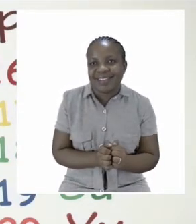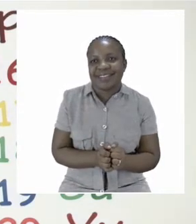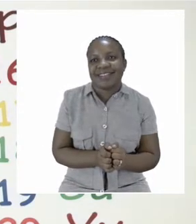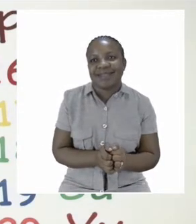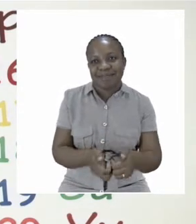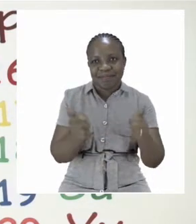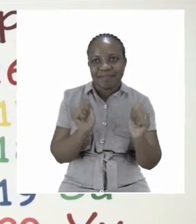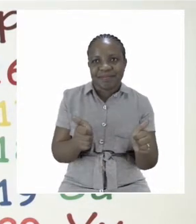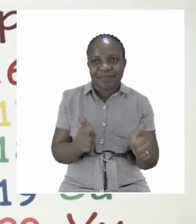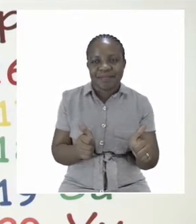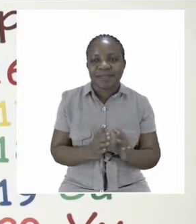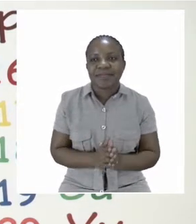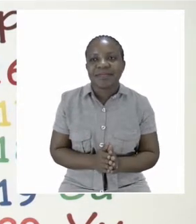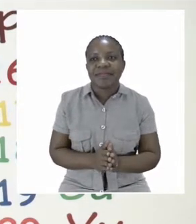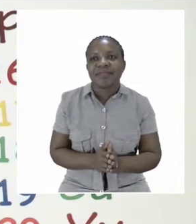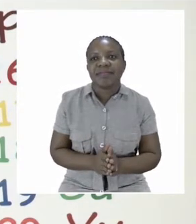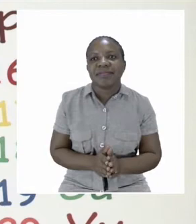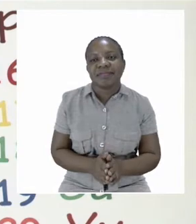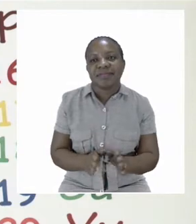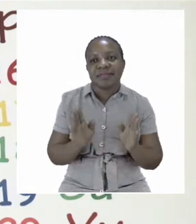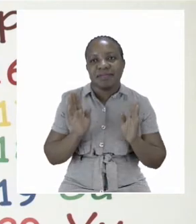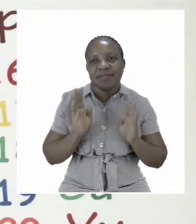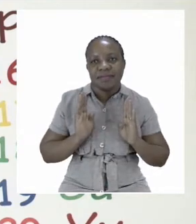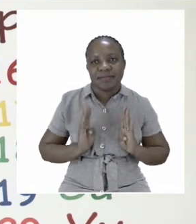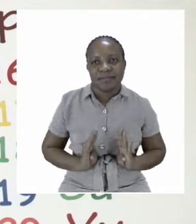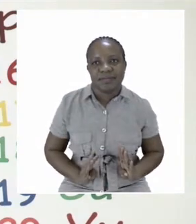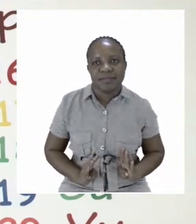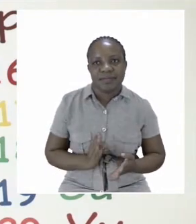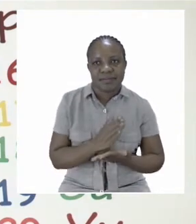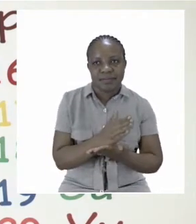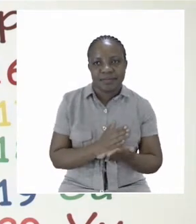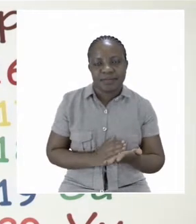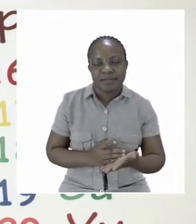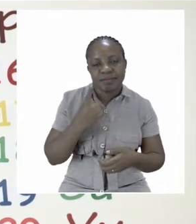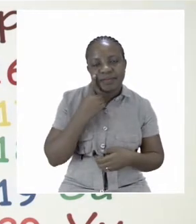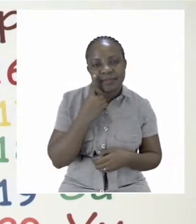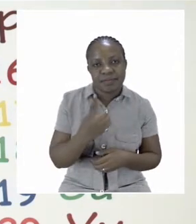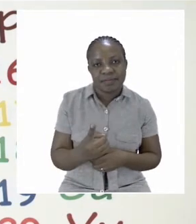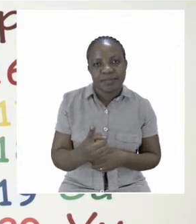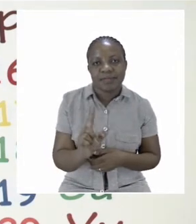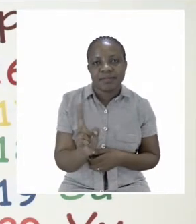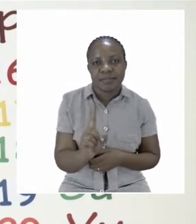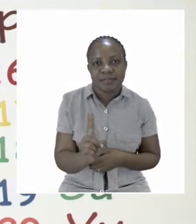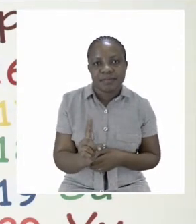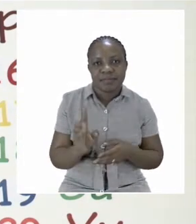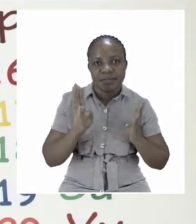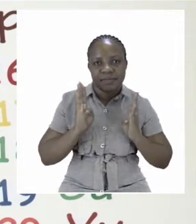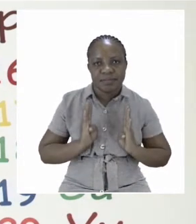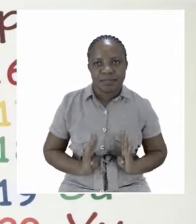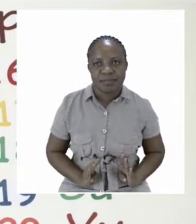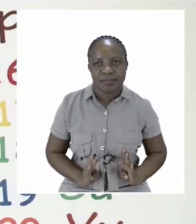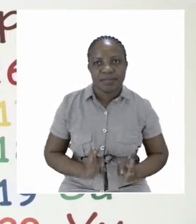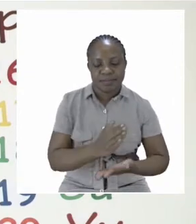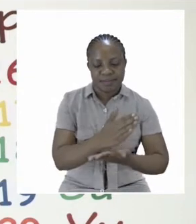good. What body part can you see? What body part can you see?